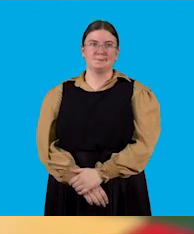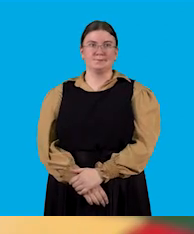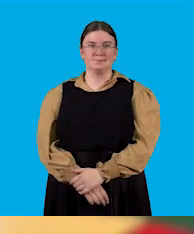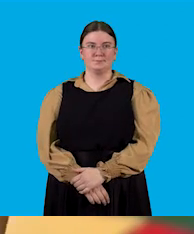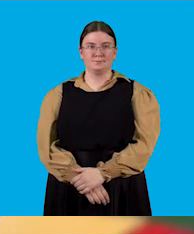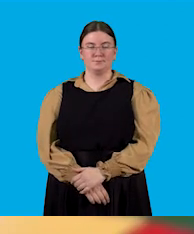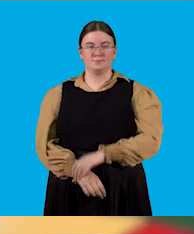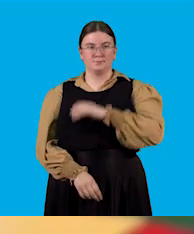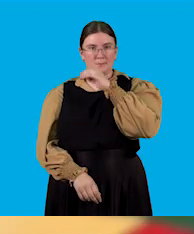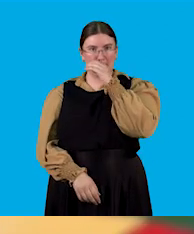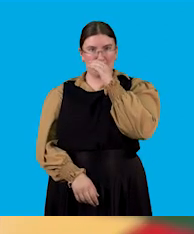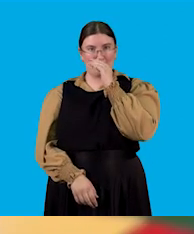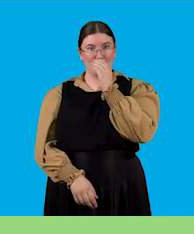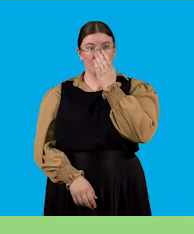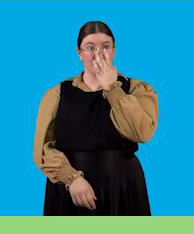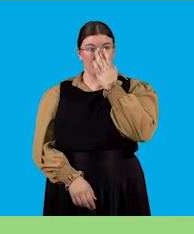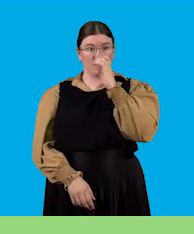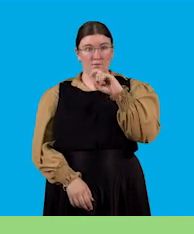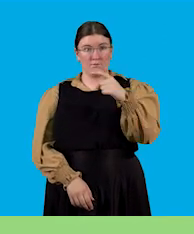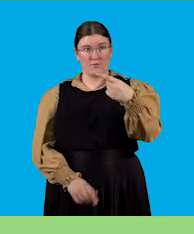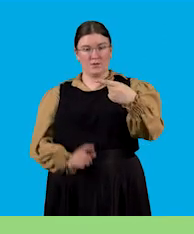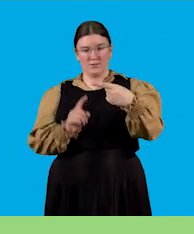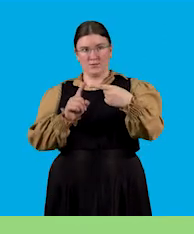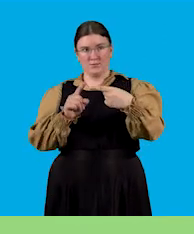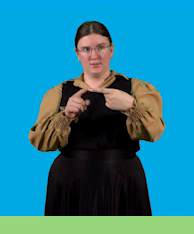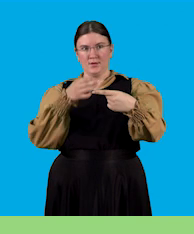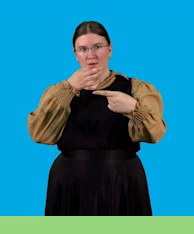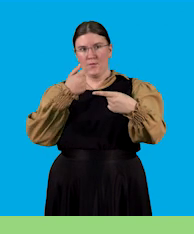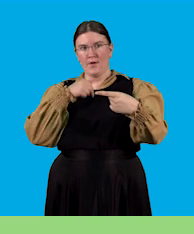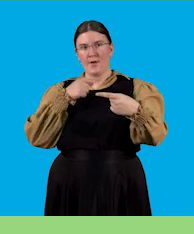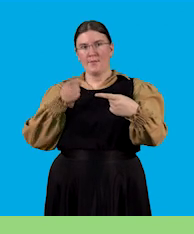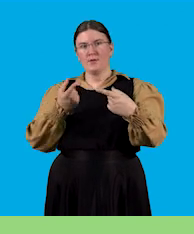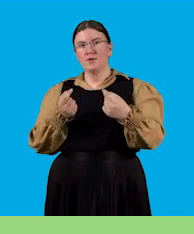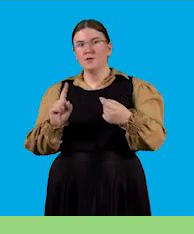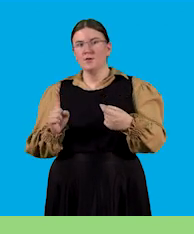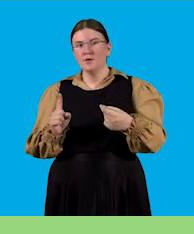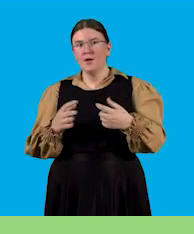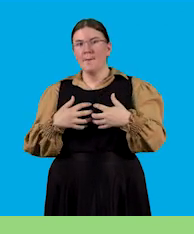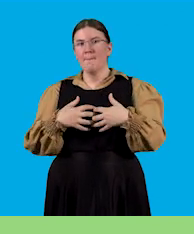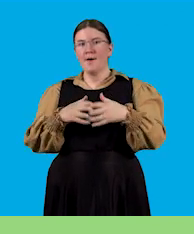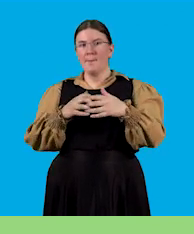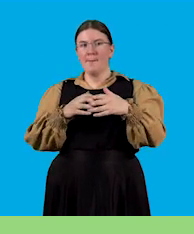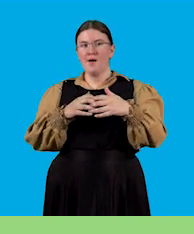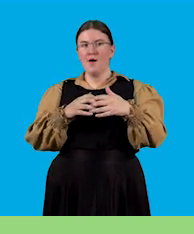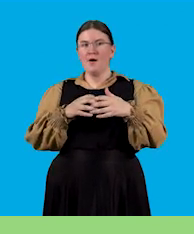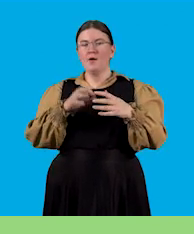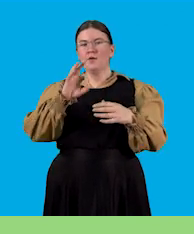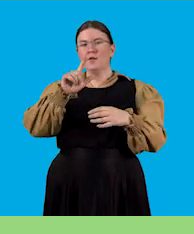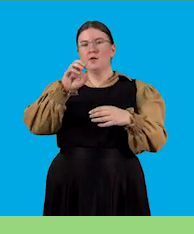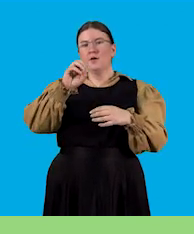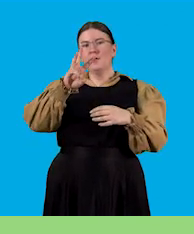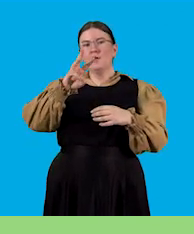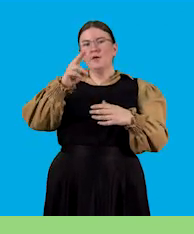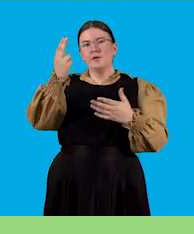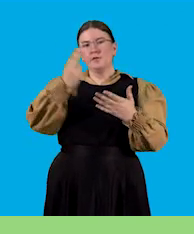So the first instruction here says that we must create a flow diagram to show the